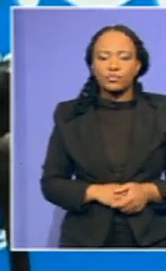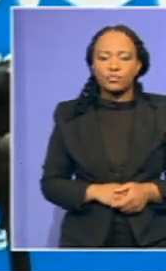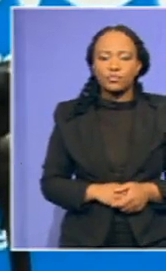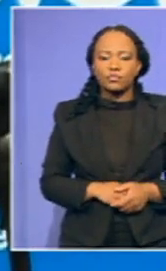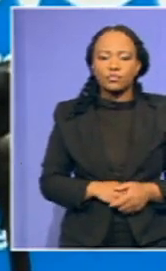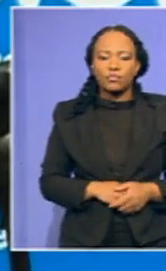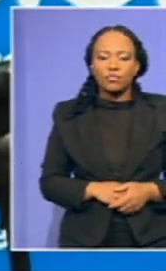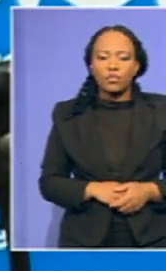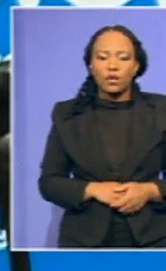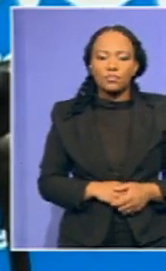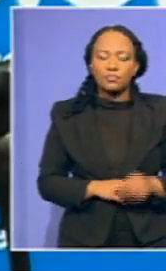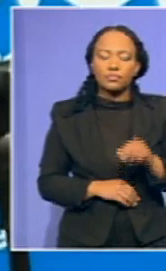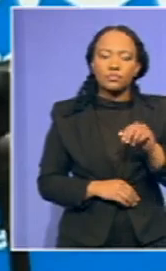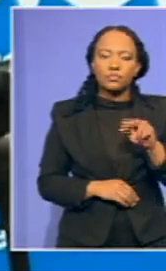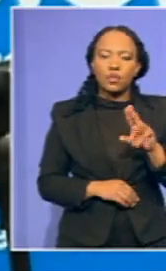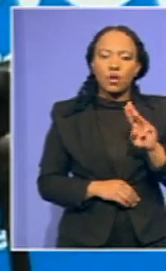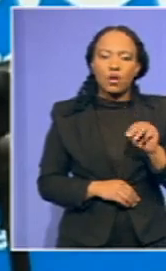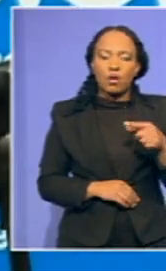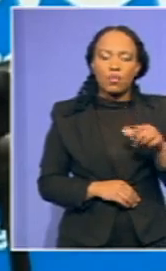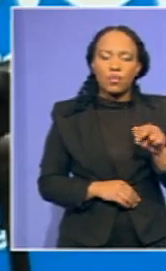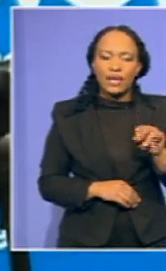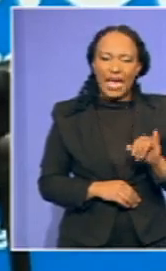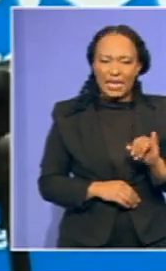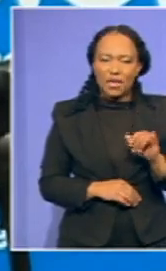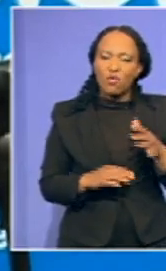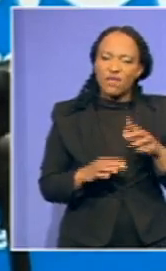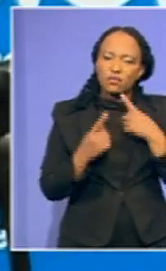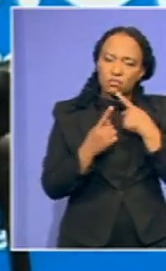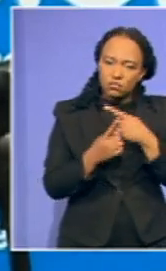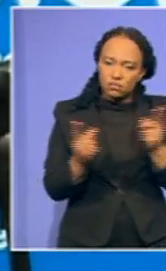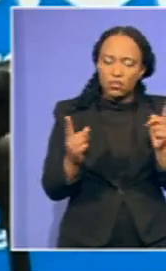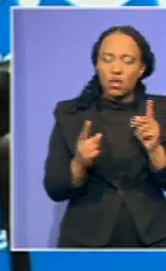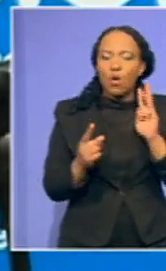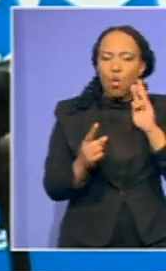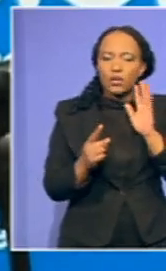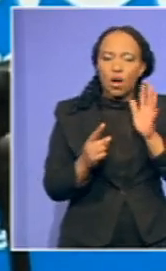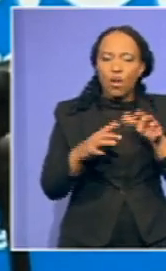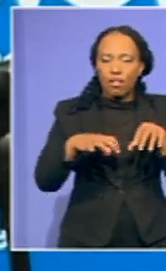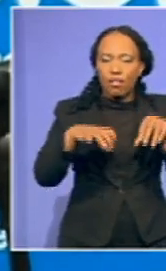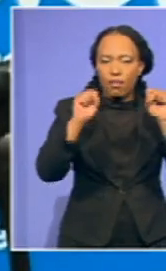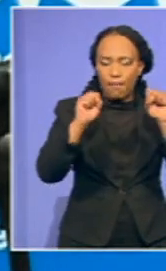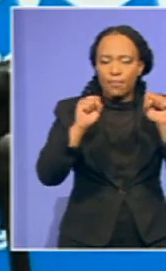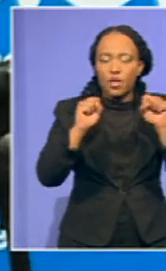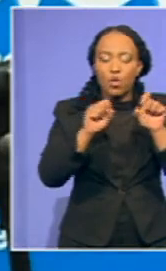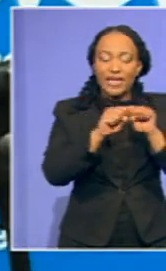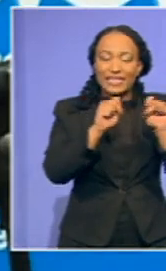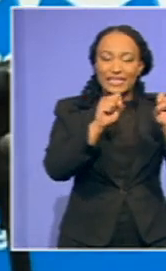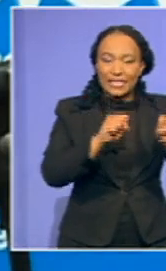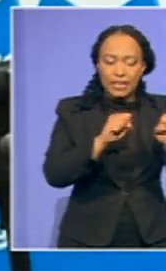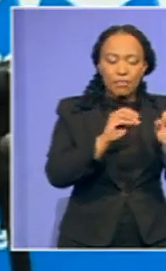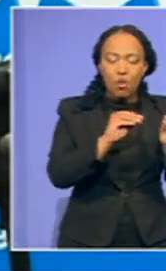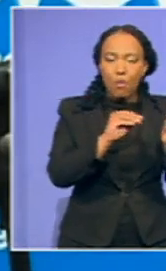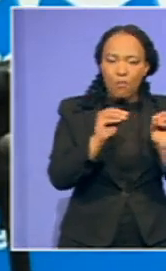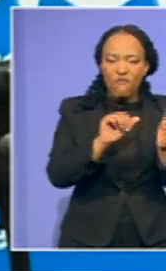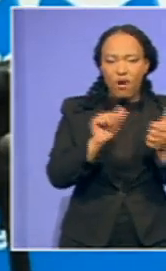as Umgeni communicate a shutdown, people then must remember that in order for us to move from one system to another, we might need to